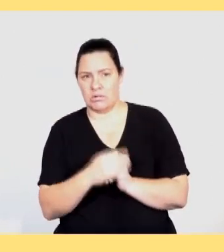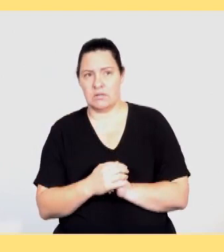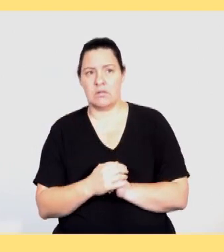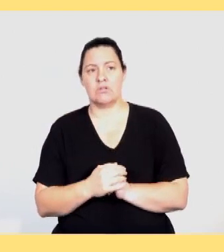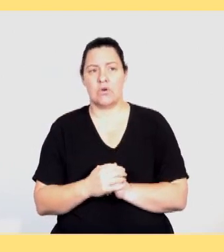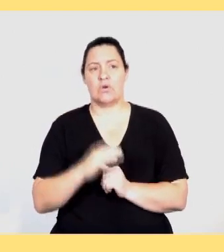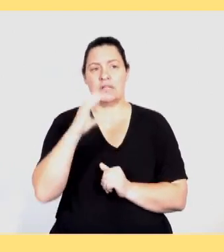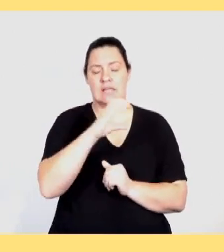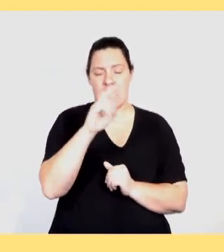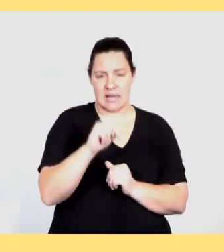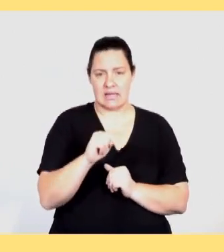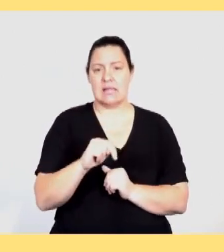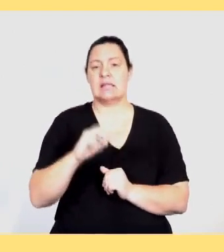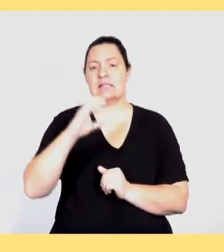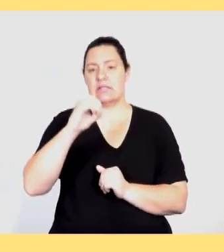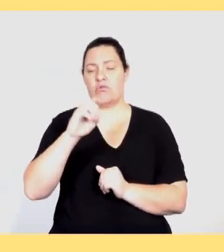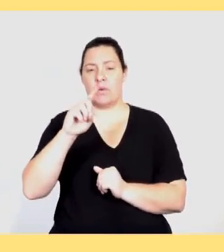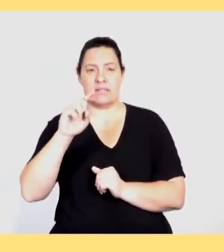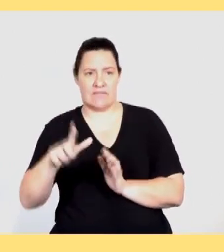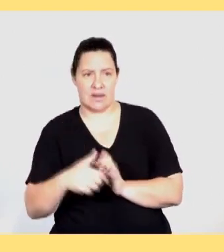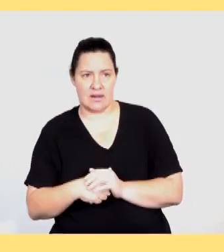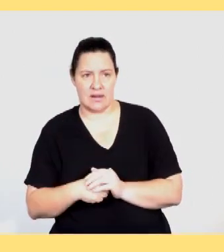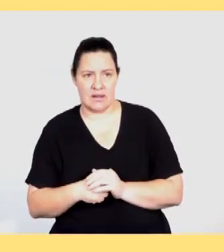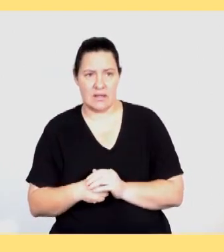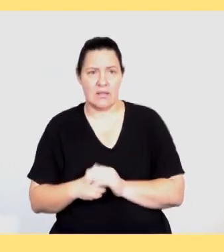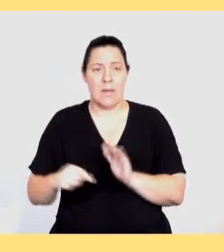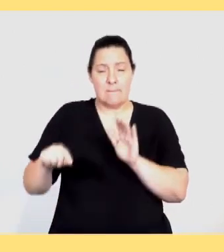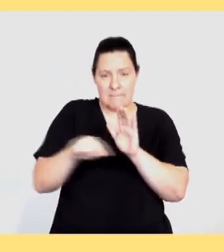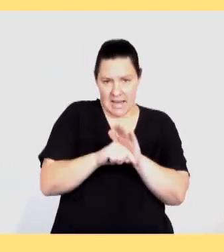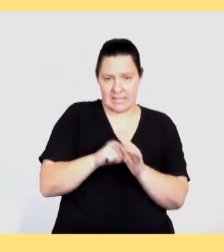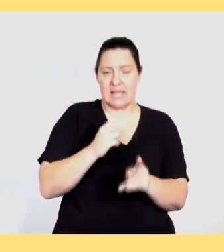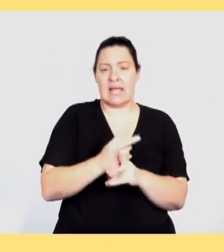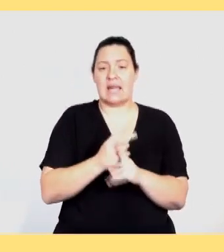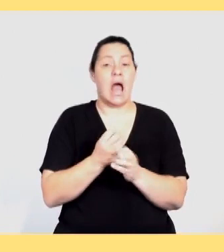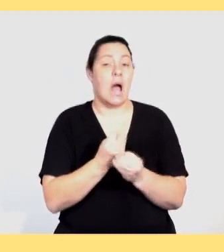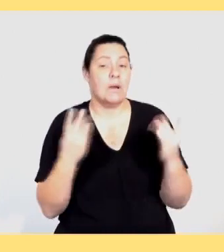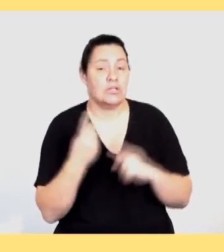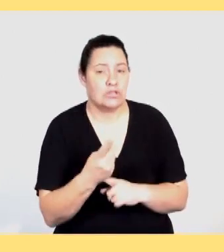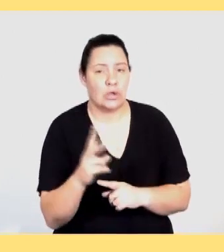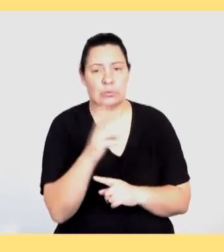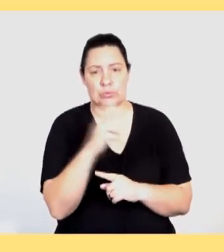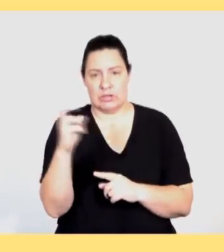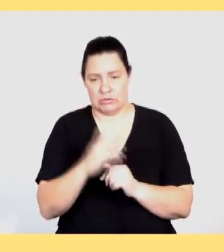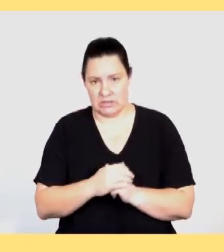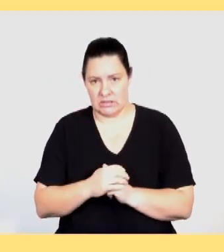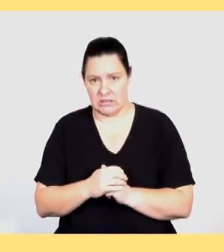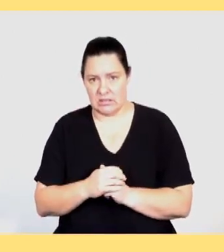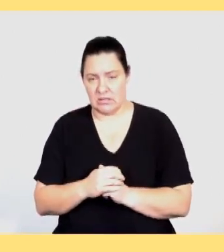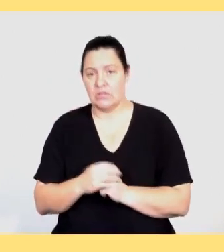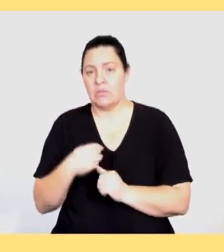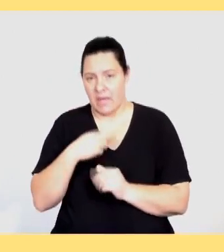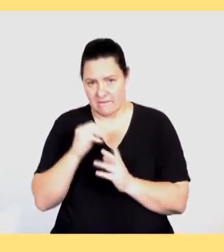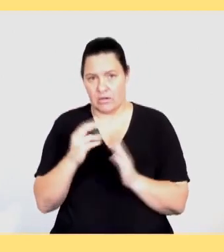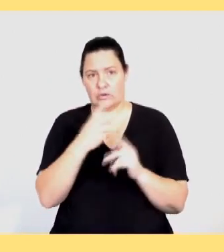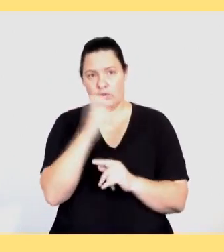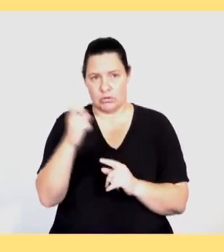long. CN 017. You're going to get a minus again of how much? 200. So I'm going